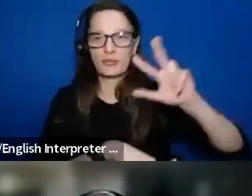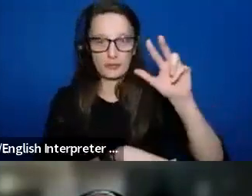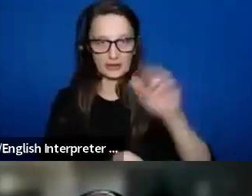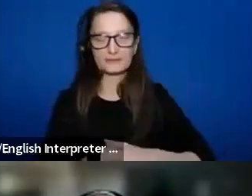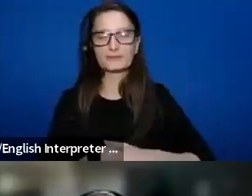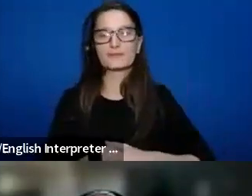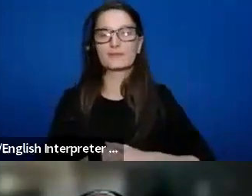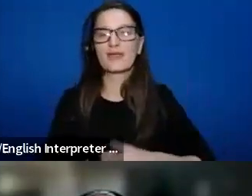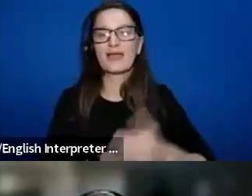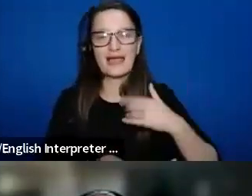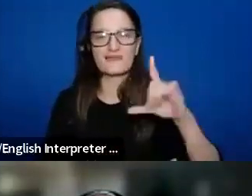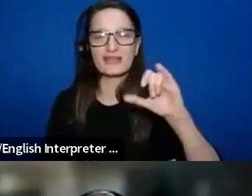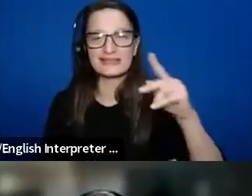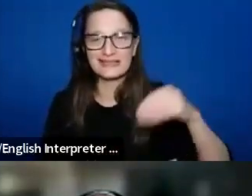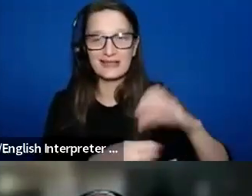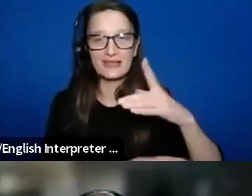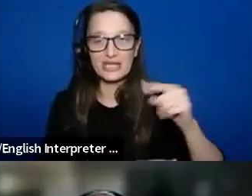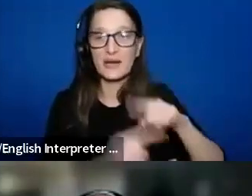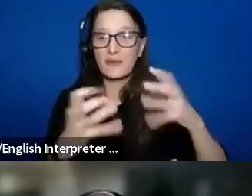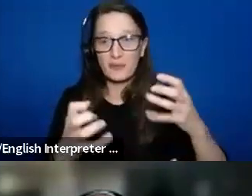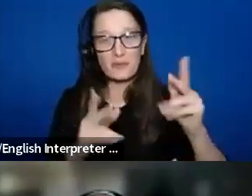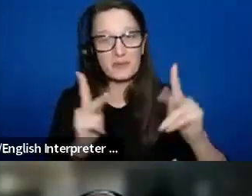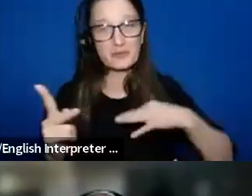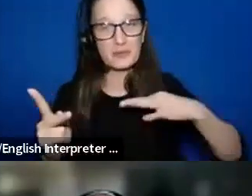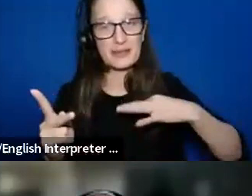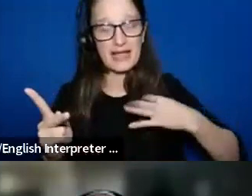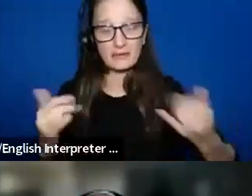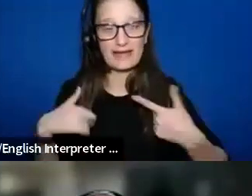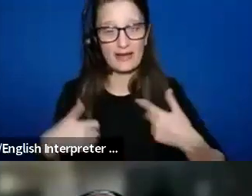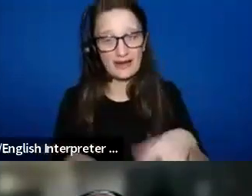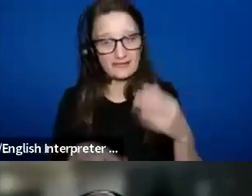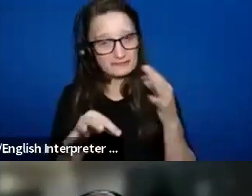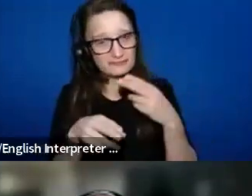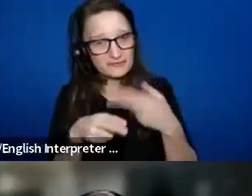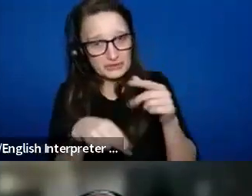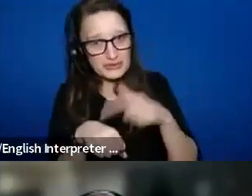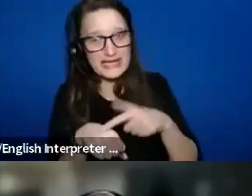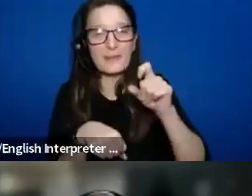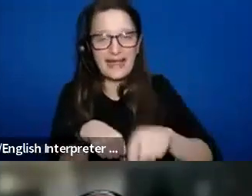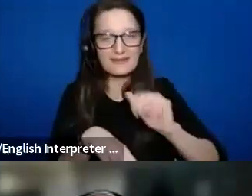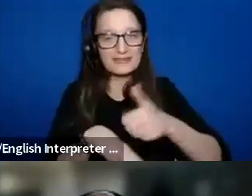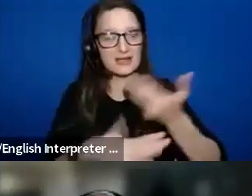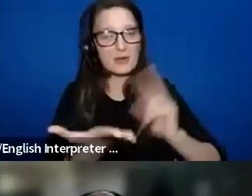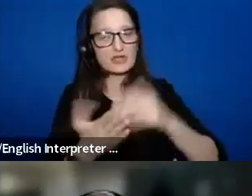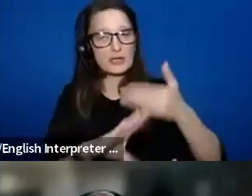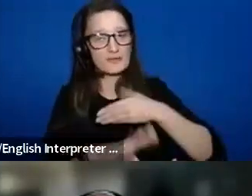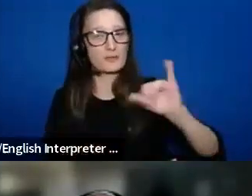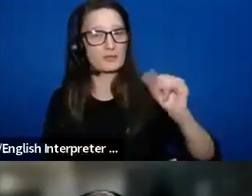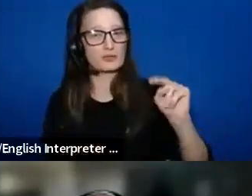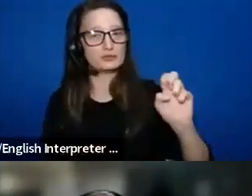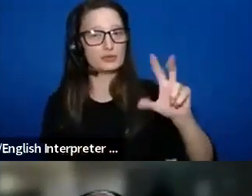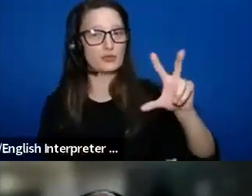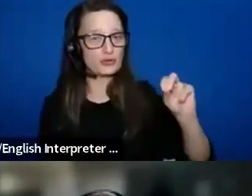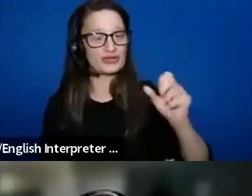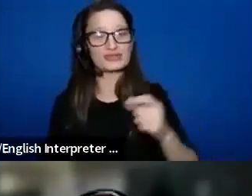that we get some applicants this time around. We're on a tight time frame. We have to get into contract before June 30th. So we're really hoping that we can